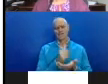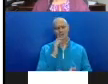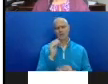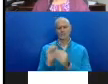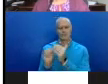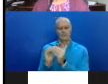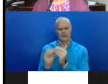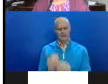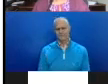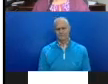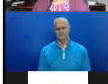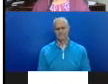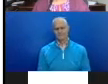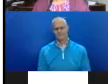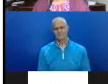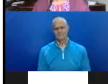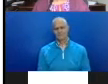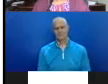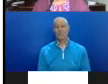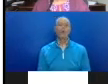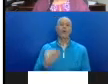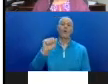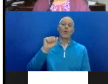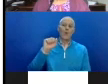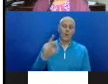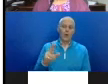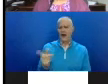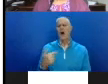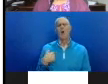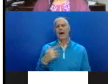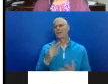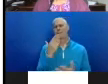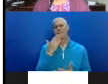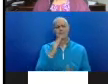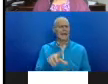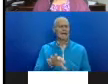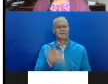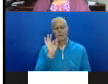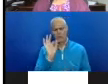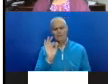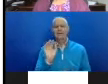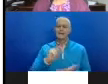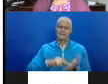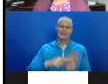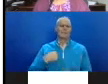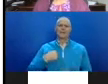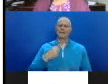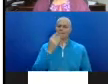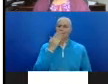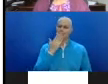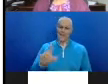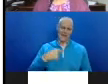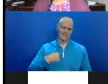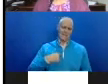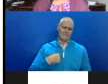done. Or this idea that, if she's made bad choices, that means she's bad. And again, she often doesn't